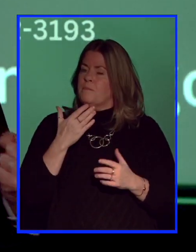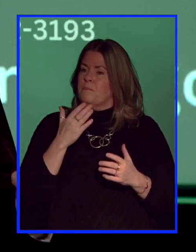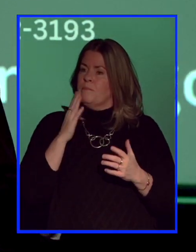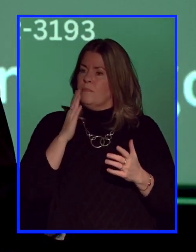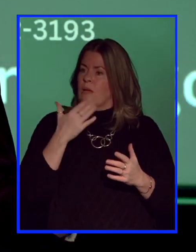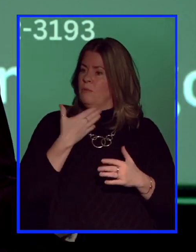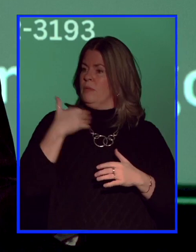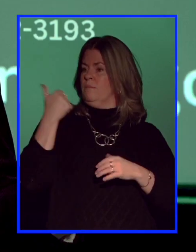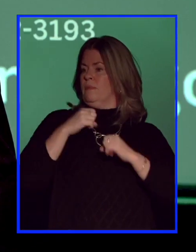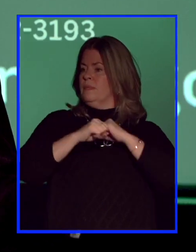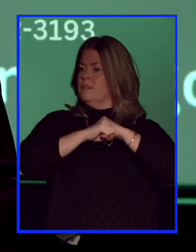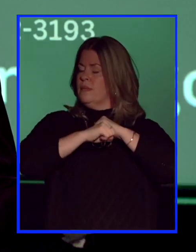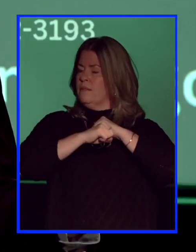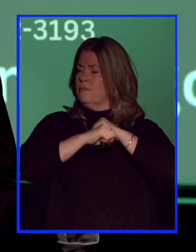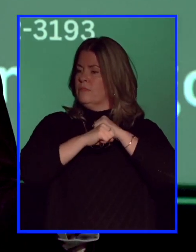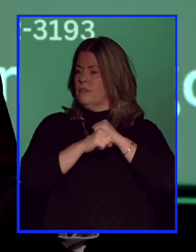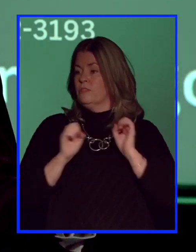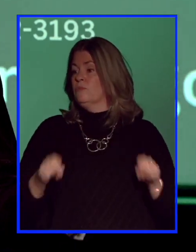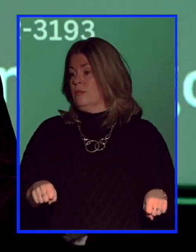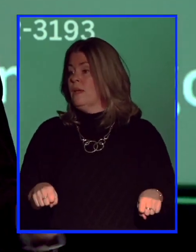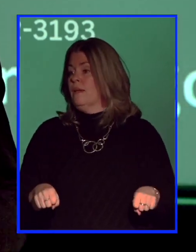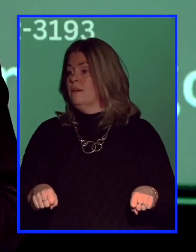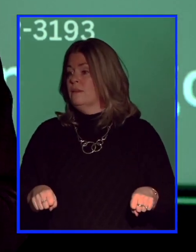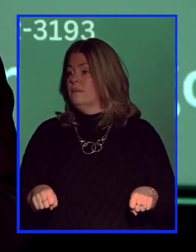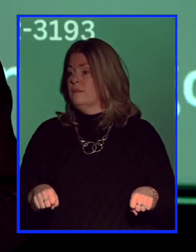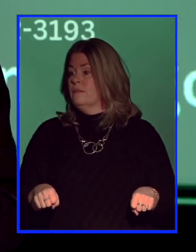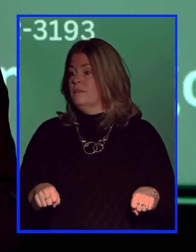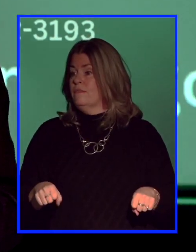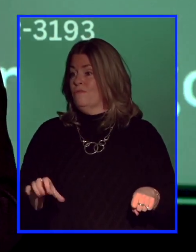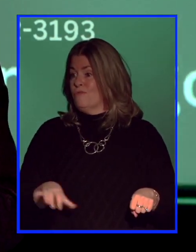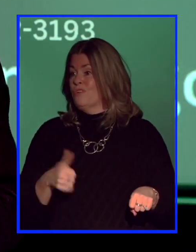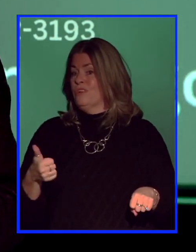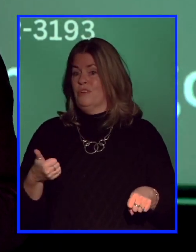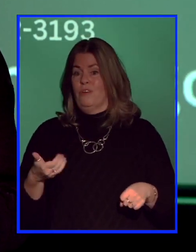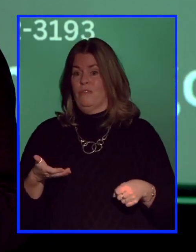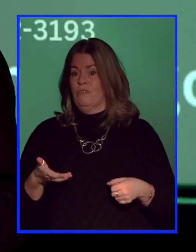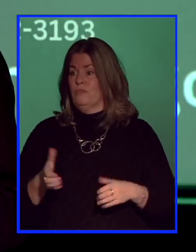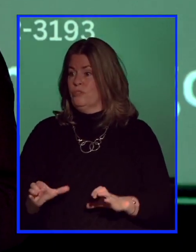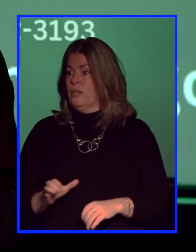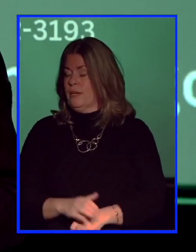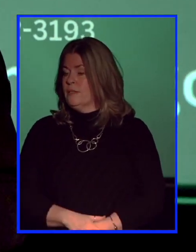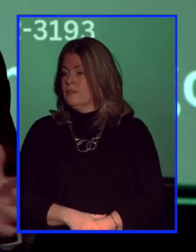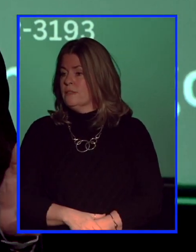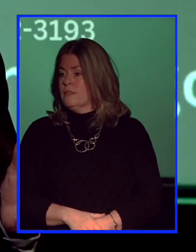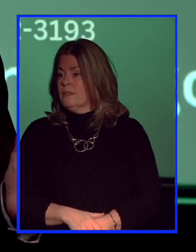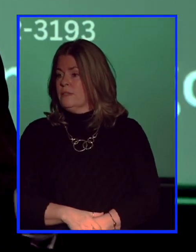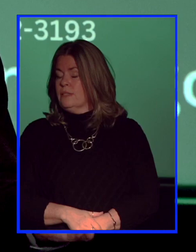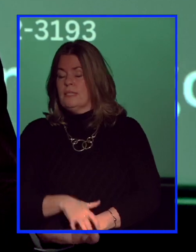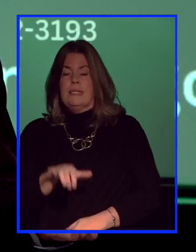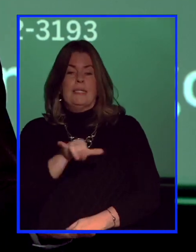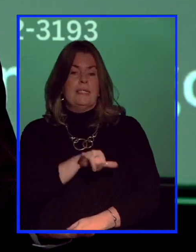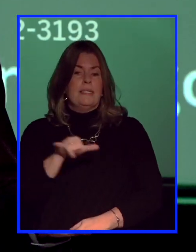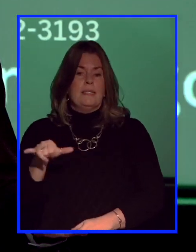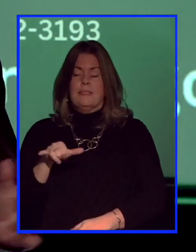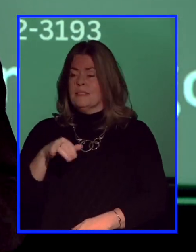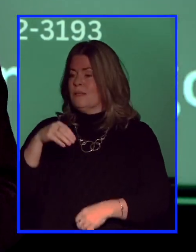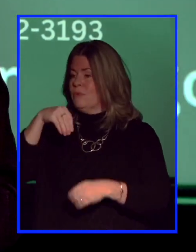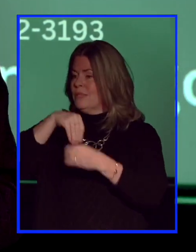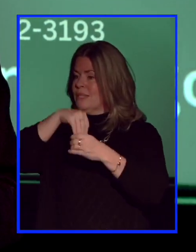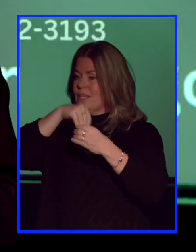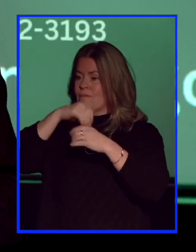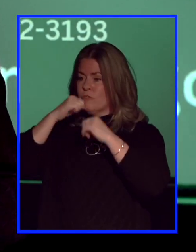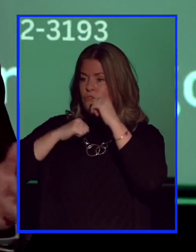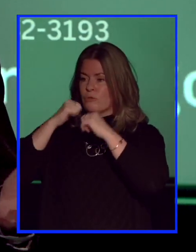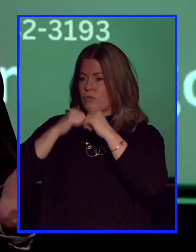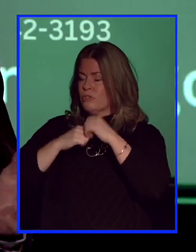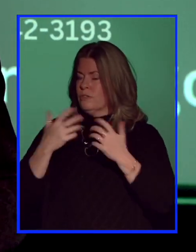the best advertising we can do to get another shot in the next election from people who have confidence in us. The same is true with infrastructure. You